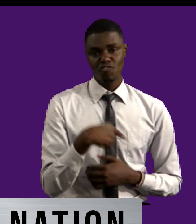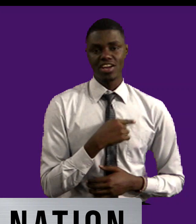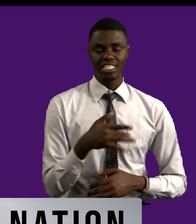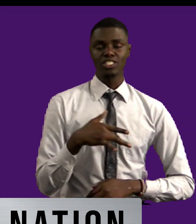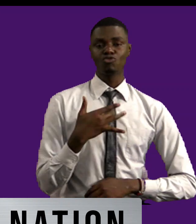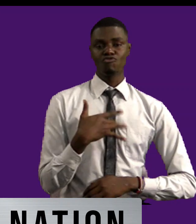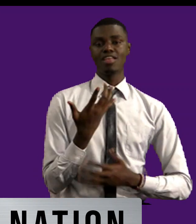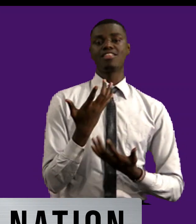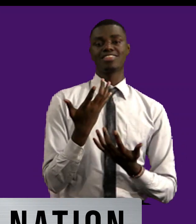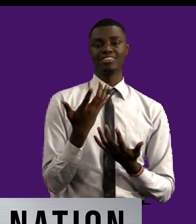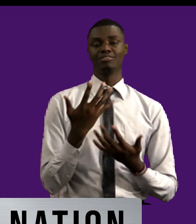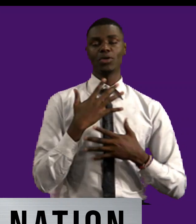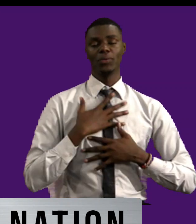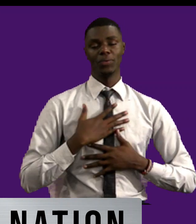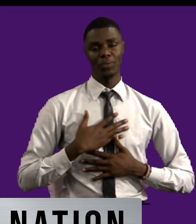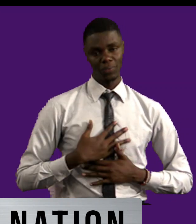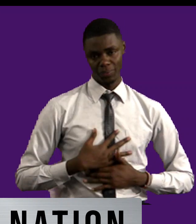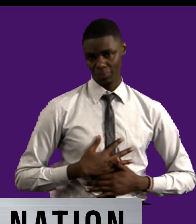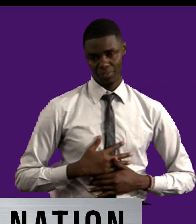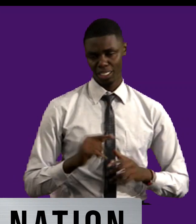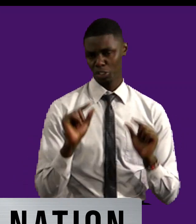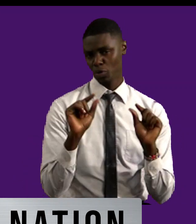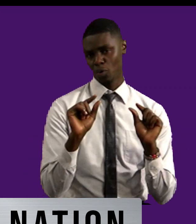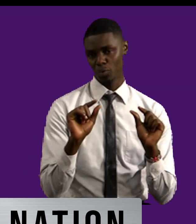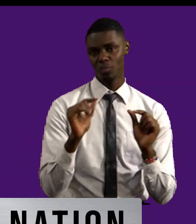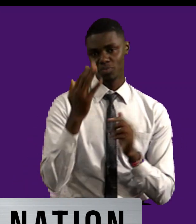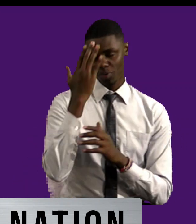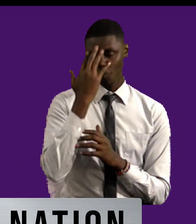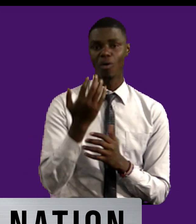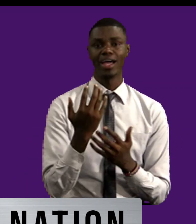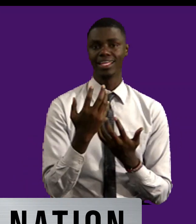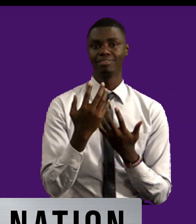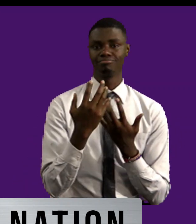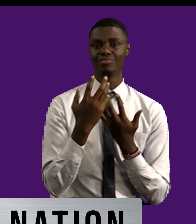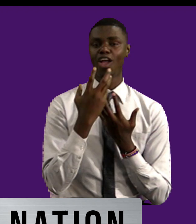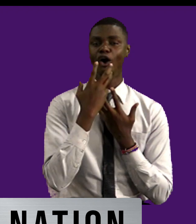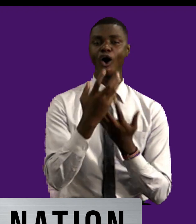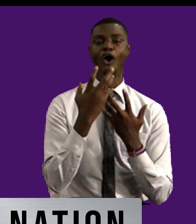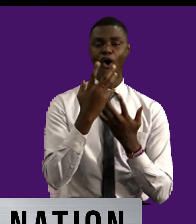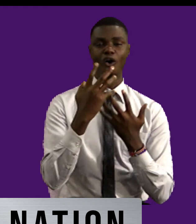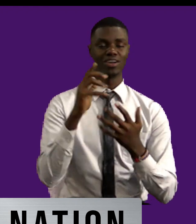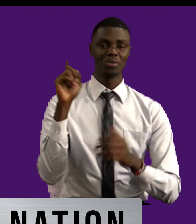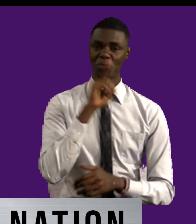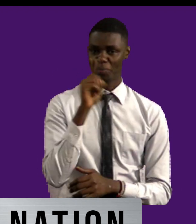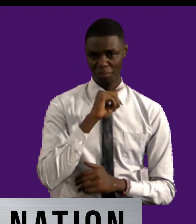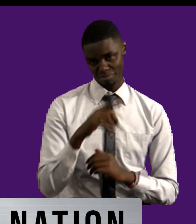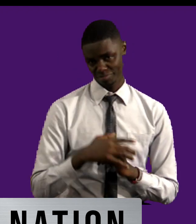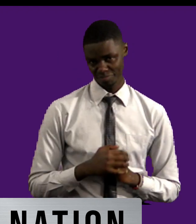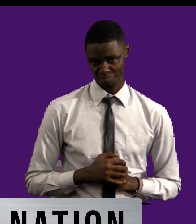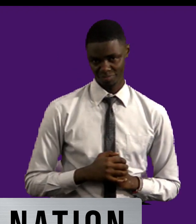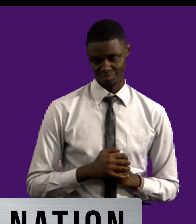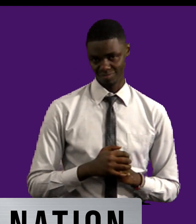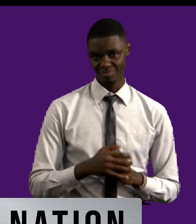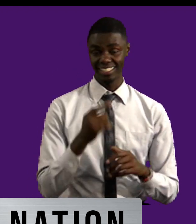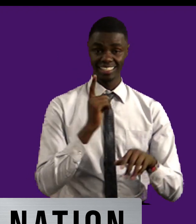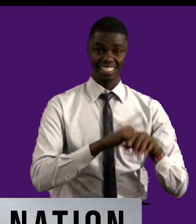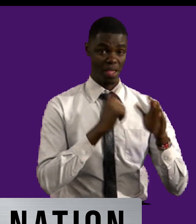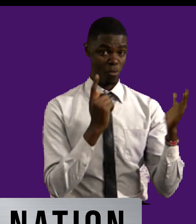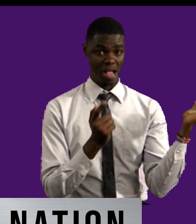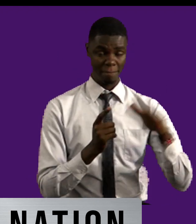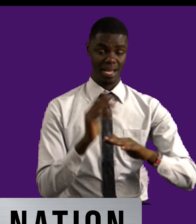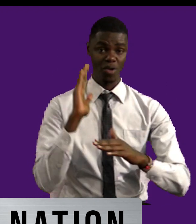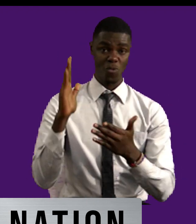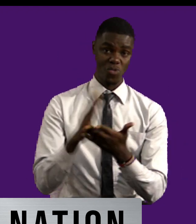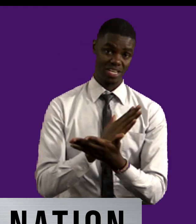feel a bit relieved. It's literally heat in here. When we come back,